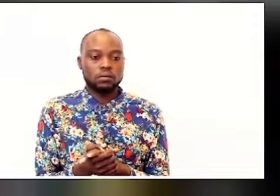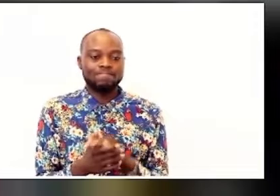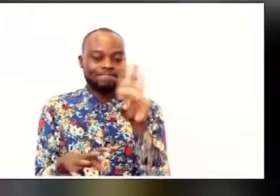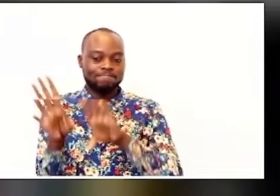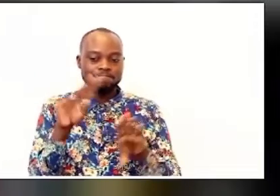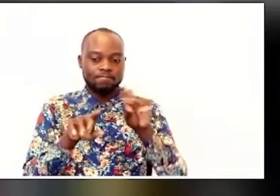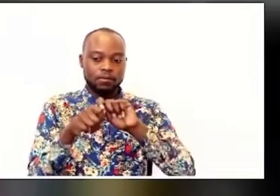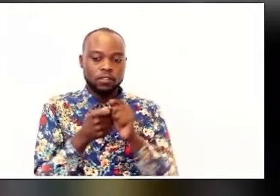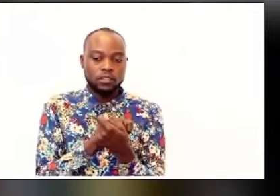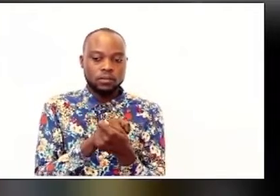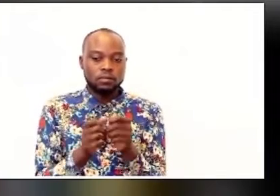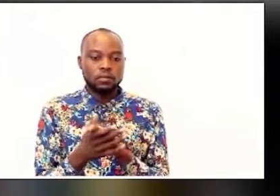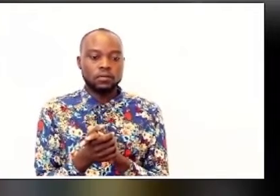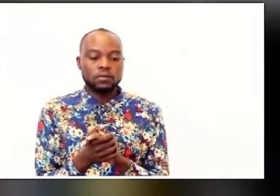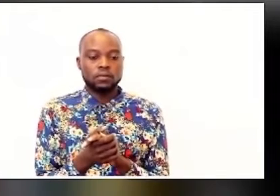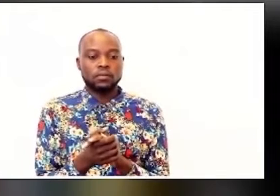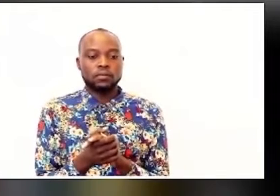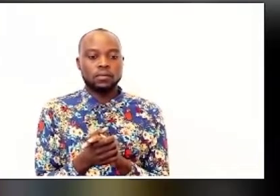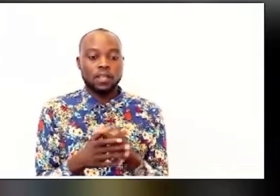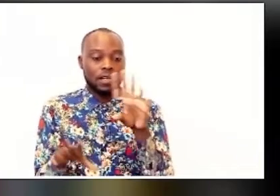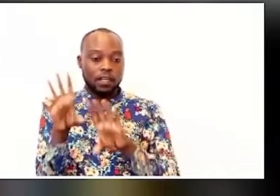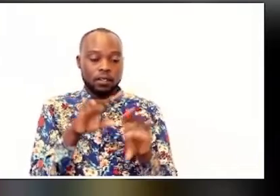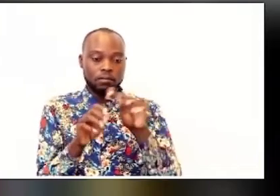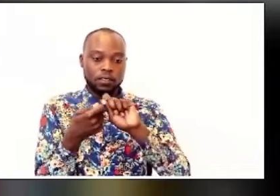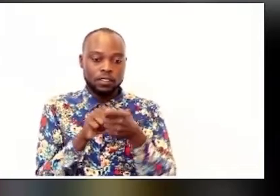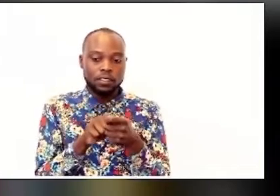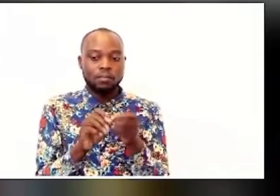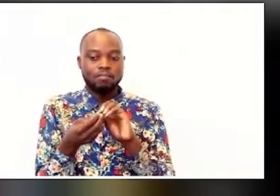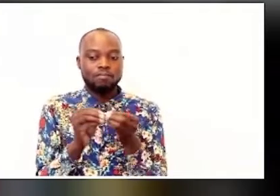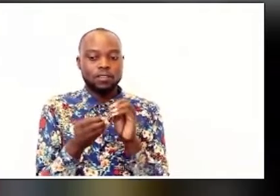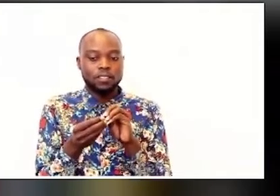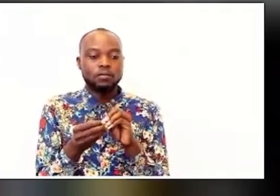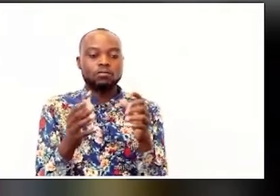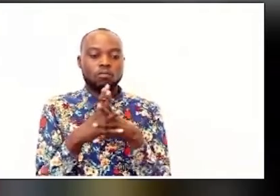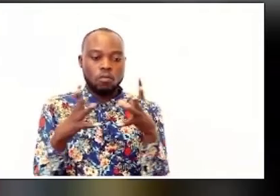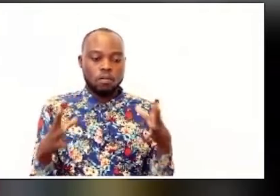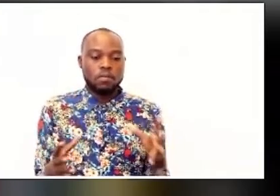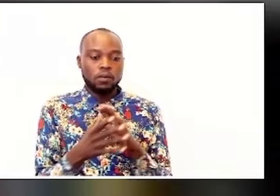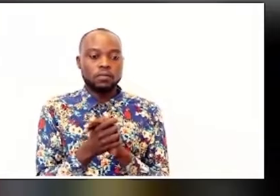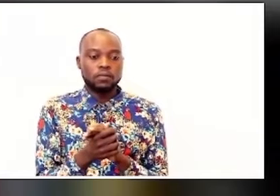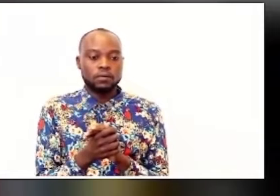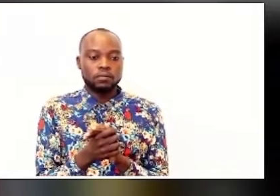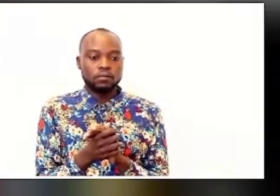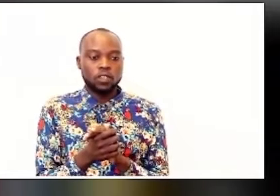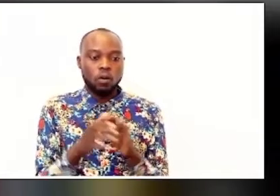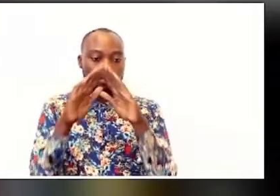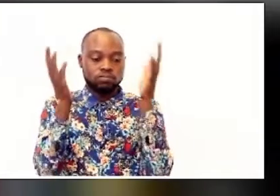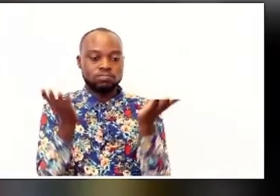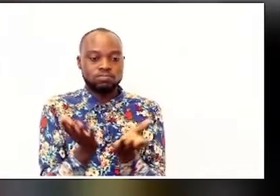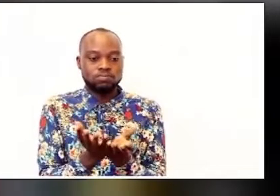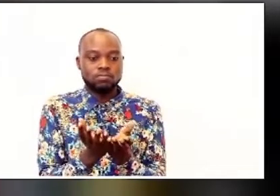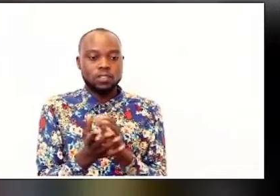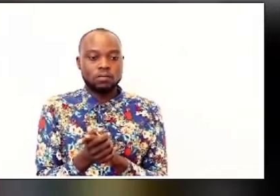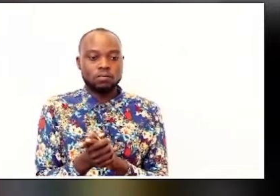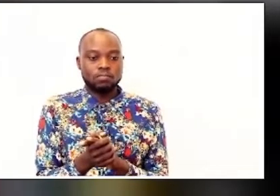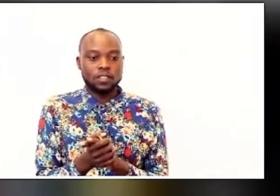change? Climate change, has been caused by the rich historic polluter. Our continent is home to about